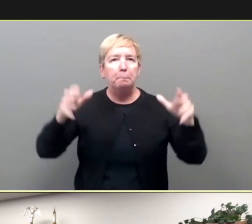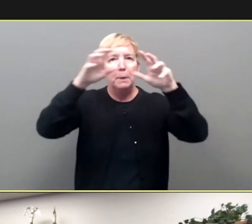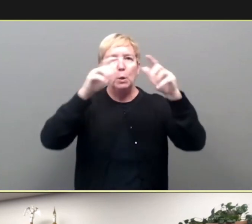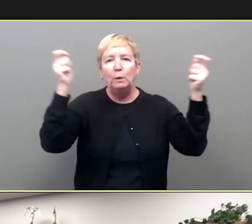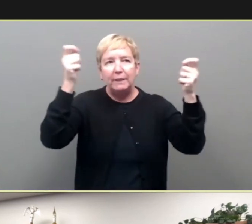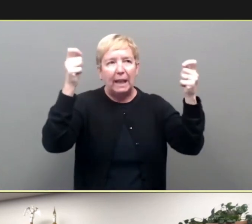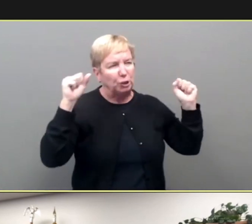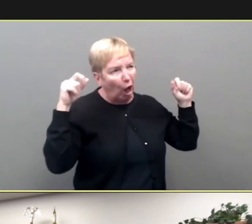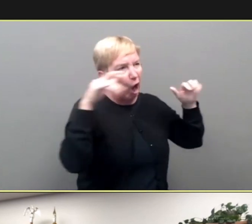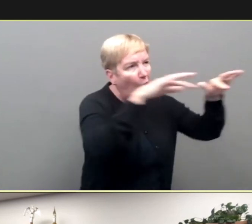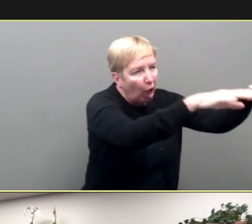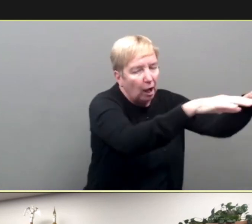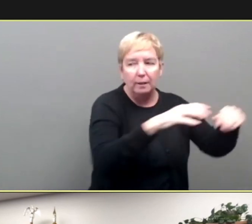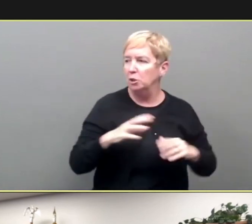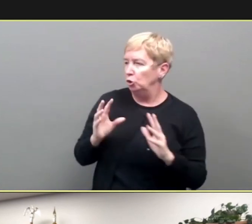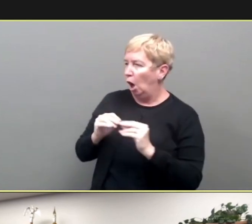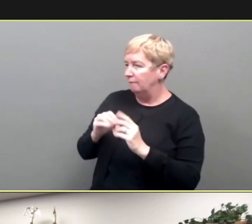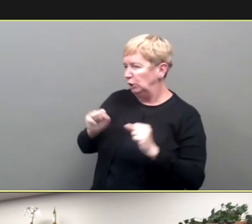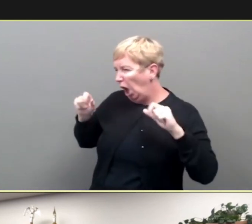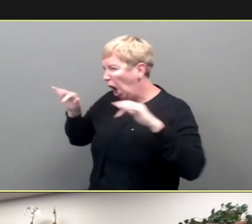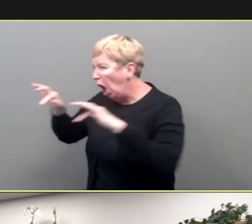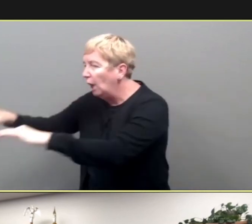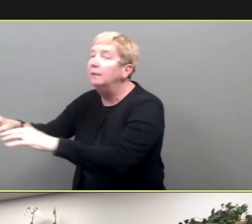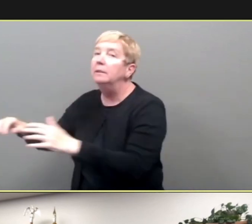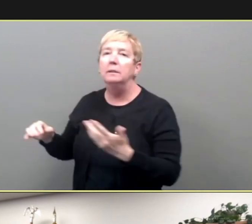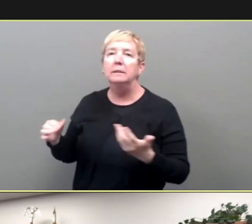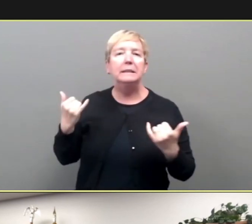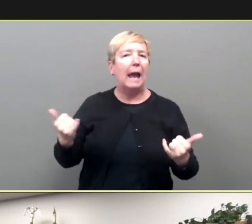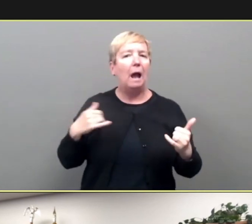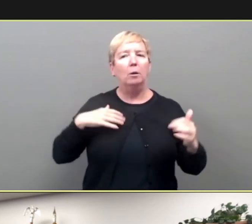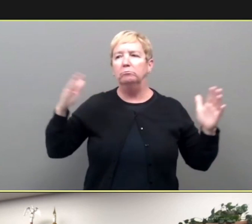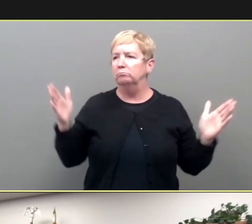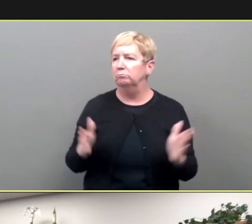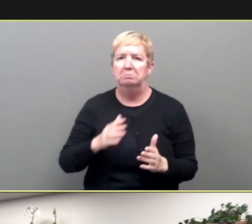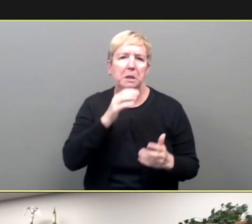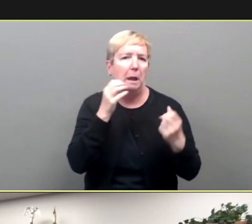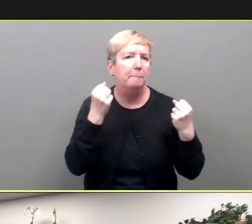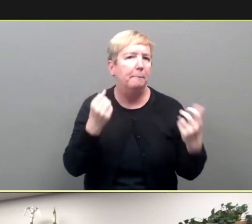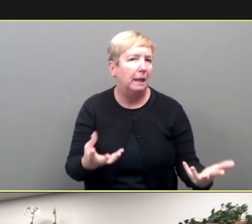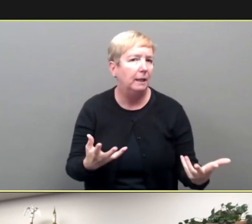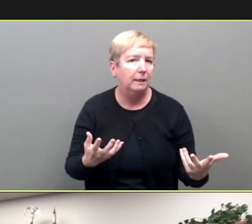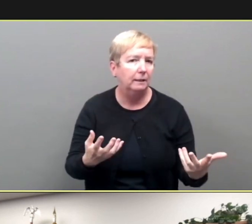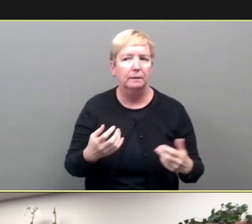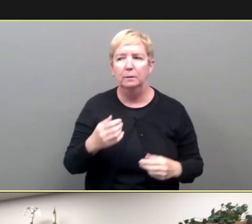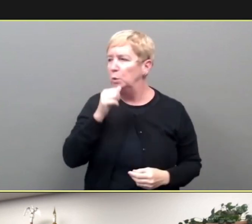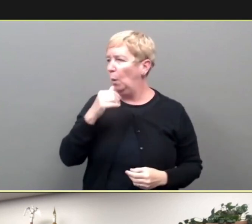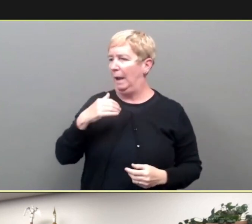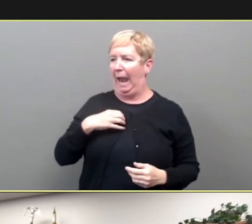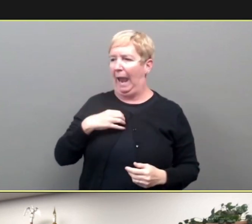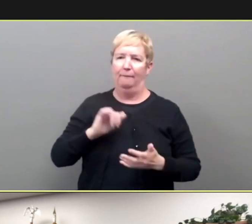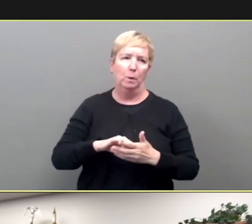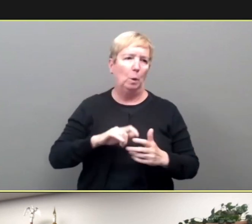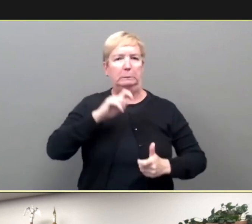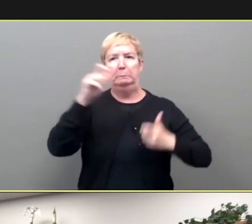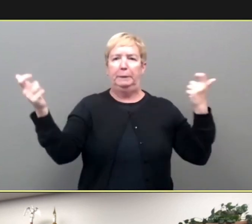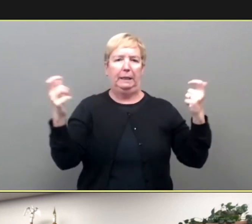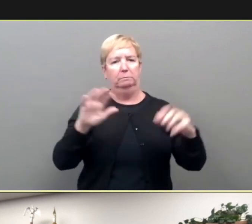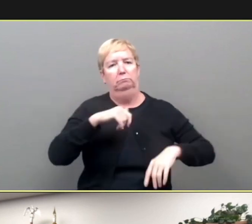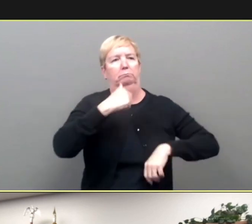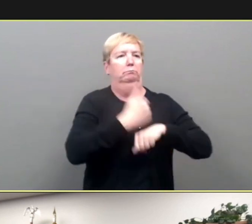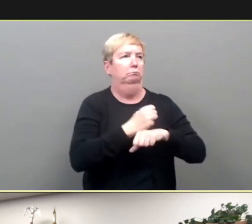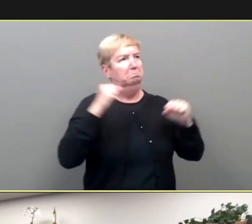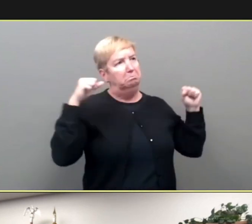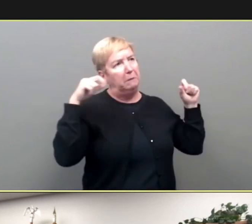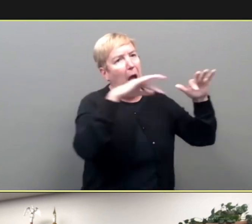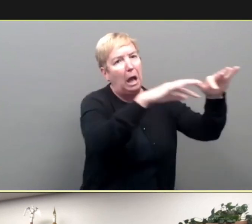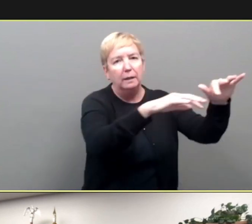and there's places where we used to have the mass vaccination sites. We don't have access to those locations anymore as people are going